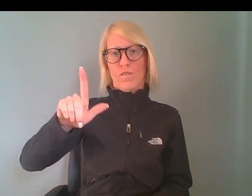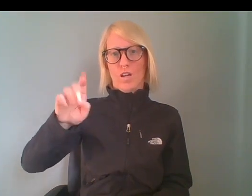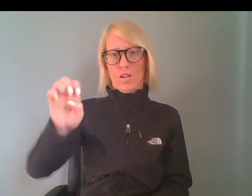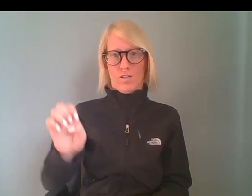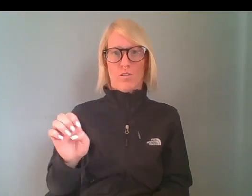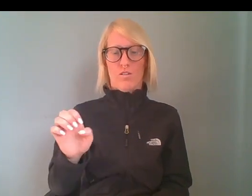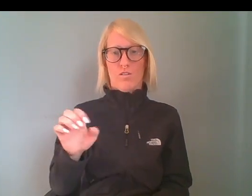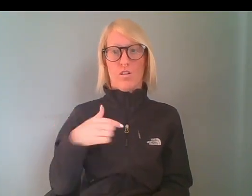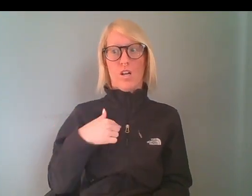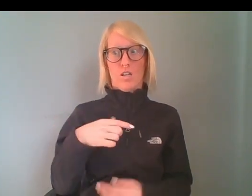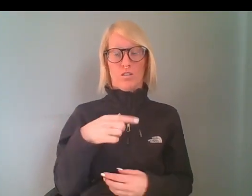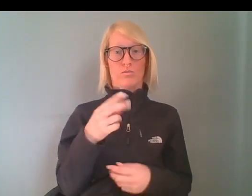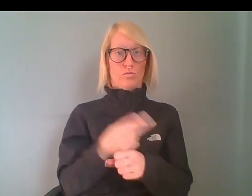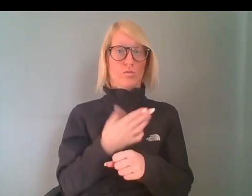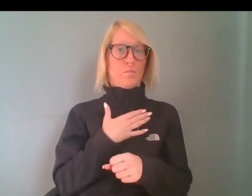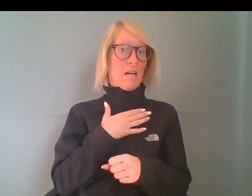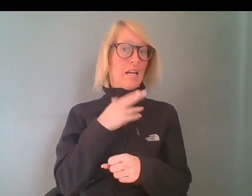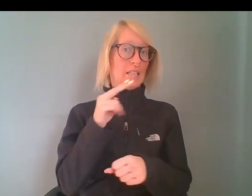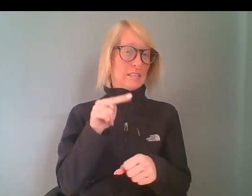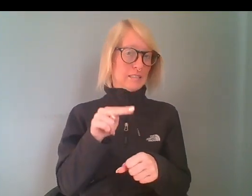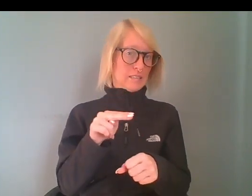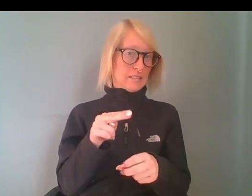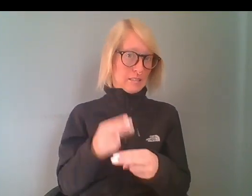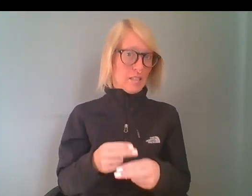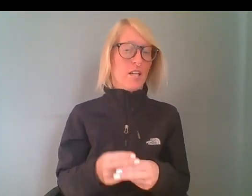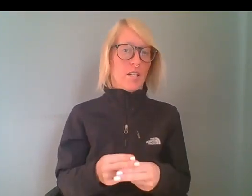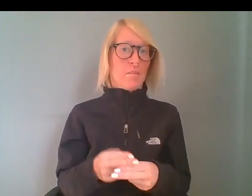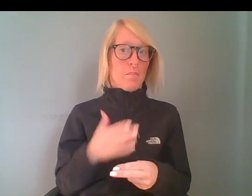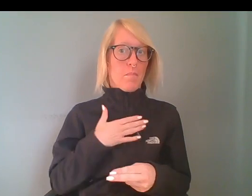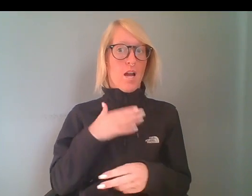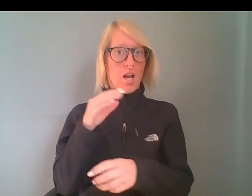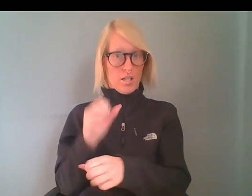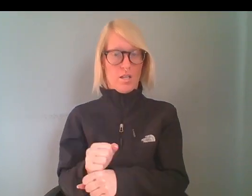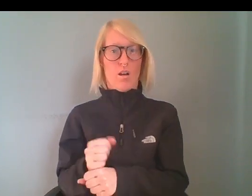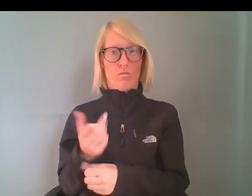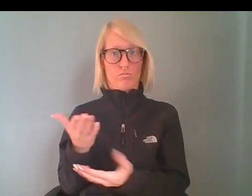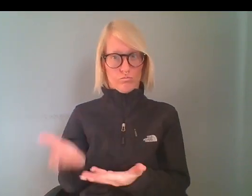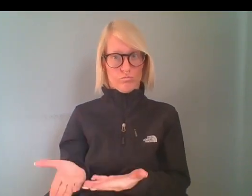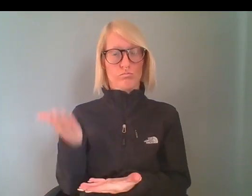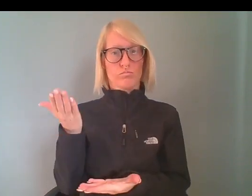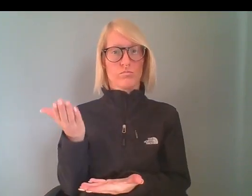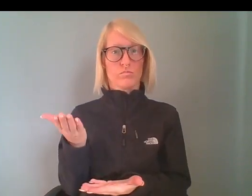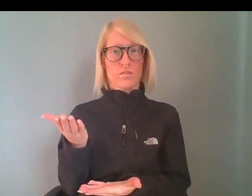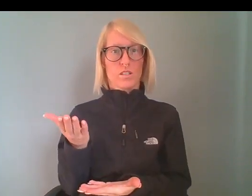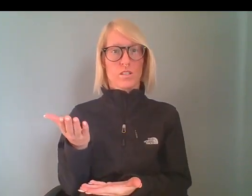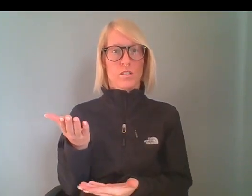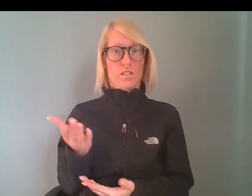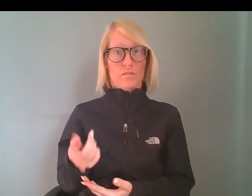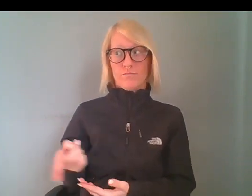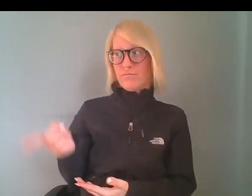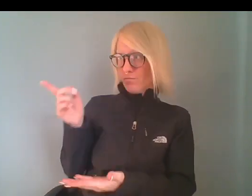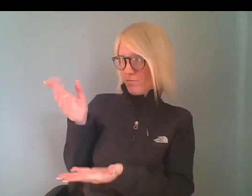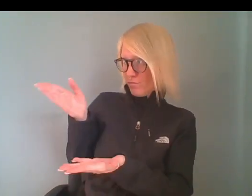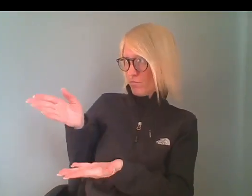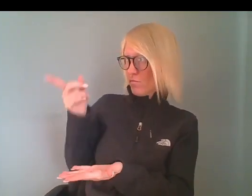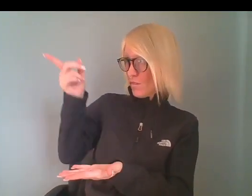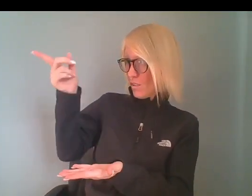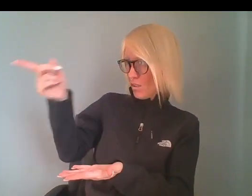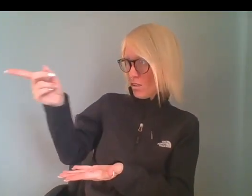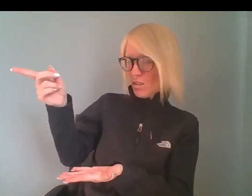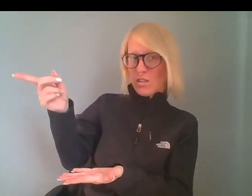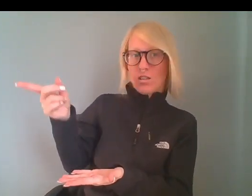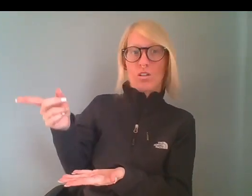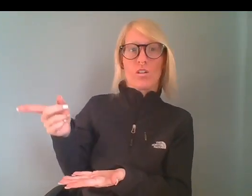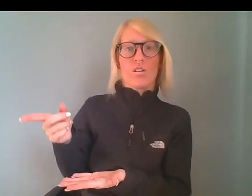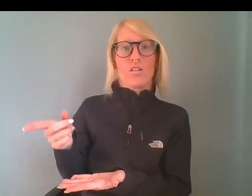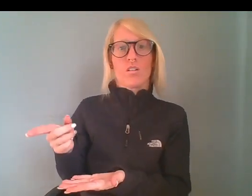name, Tina Arnoldi, so this is my account. And you can see up here, this is what my account is about. This gives you an opportunity